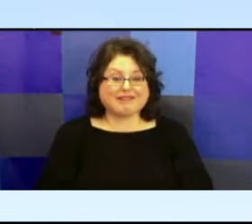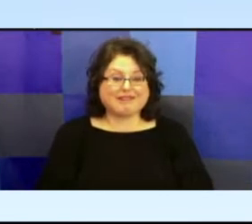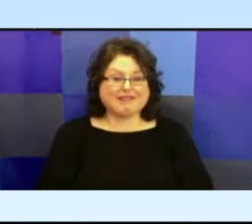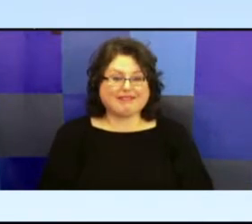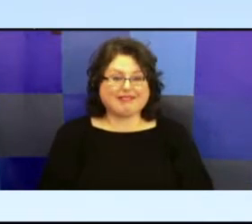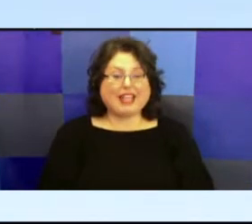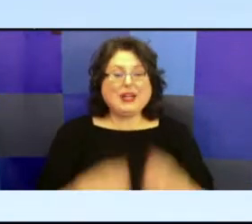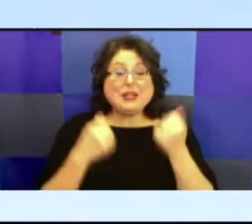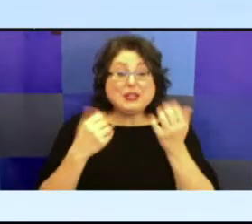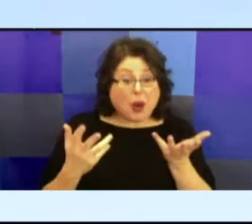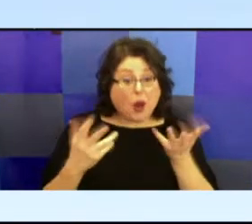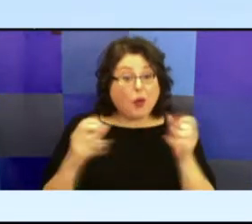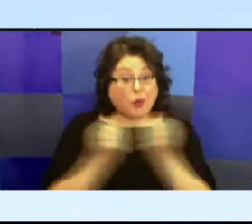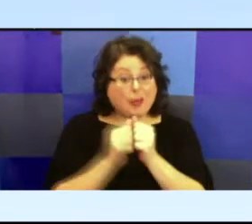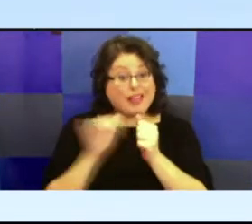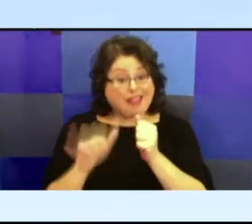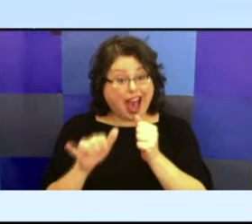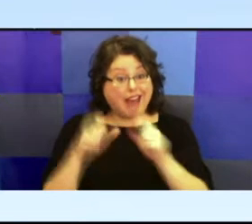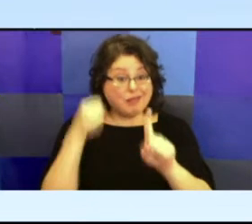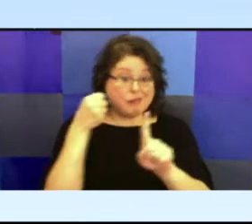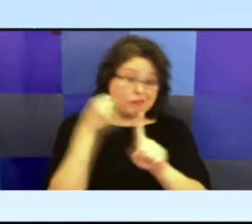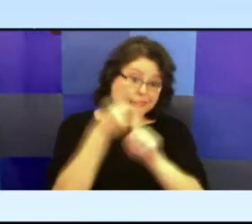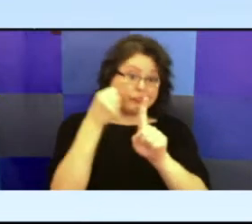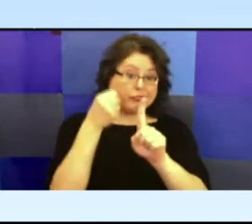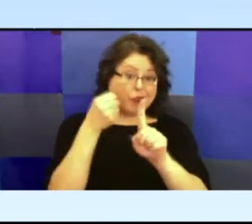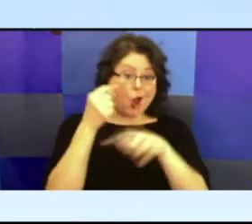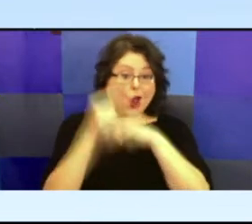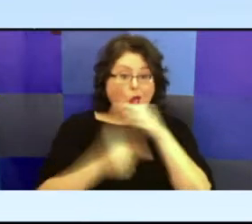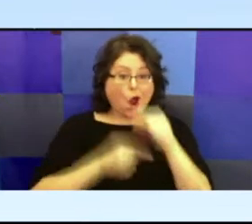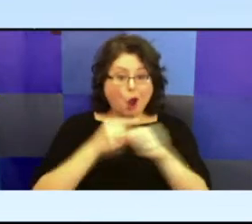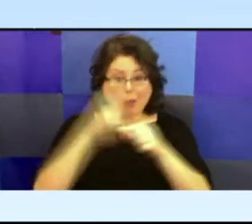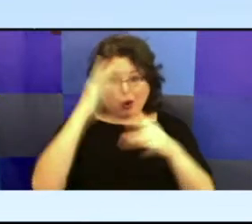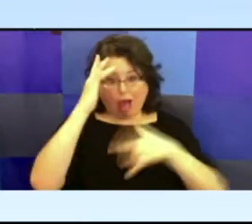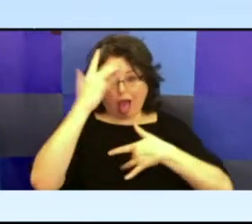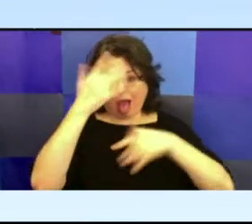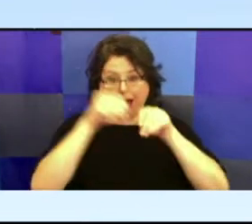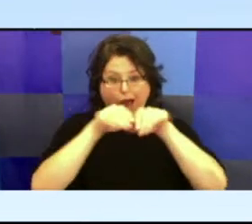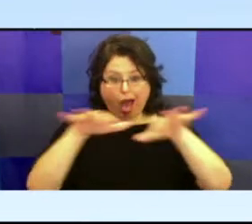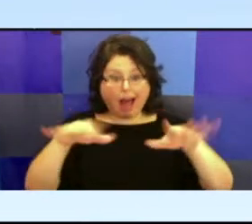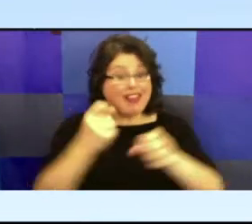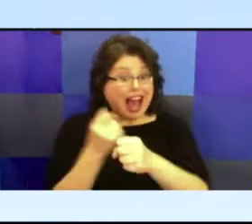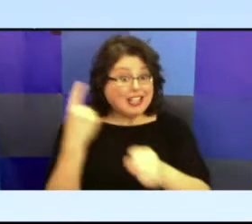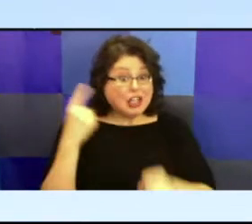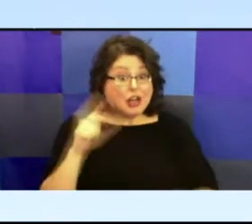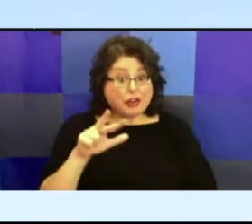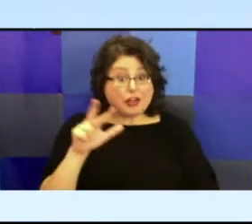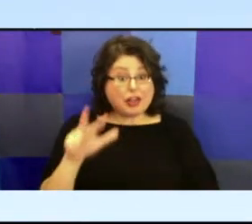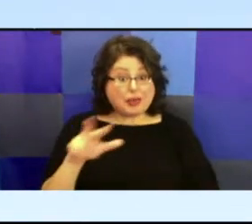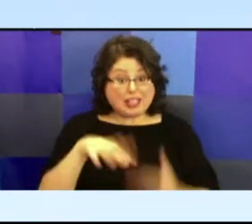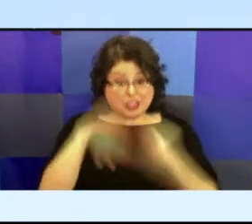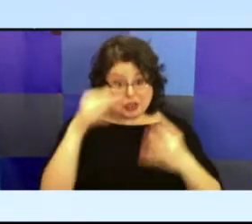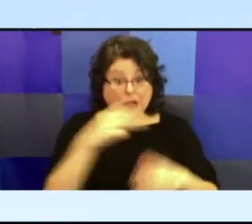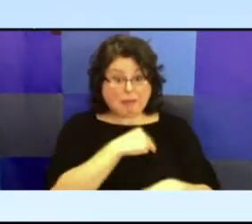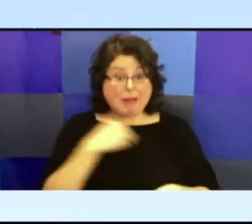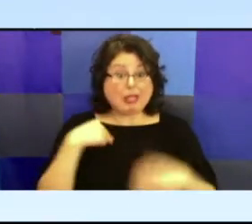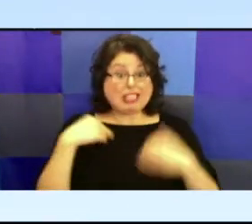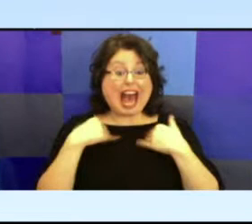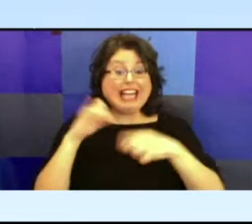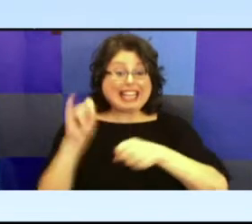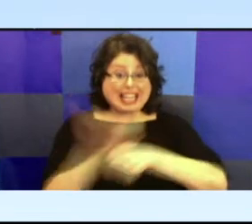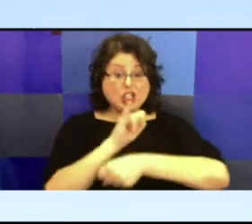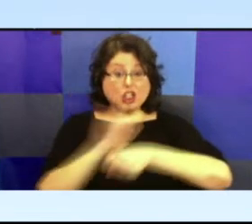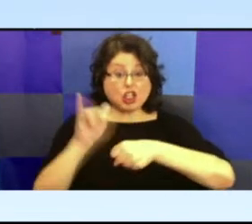So even with the effects of the global pandemic, last year, 33 student members held internships spanning industries